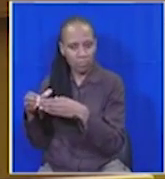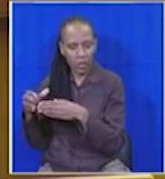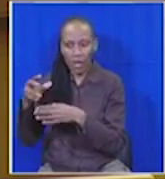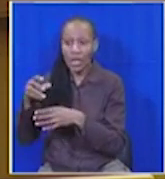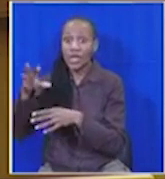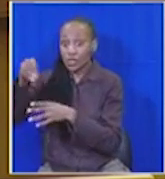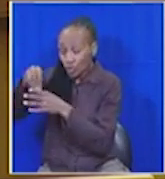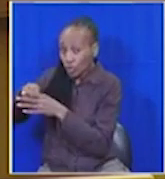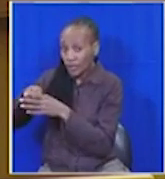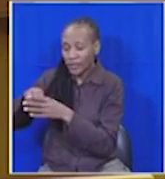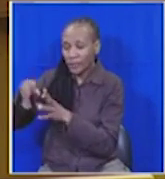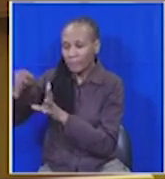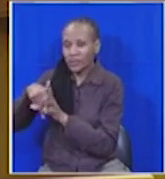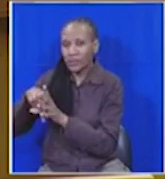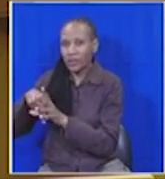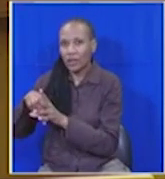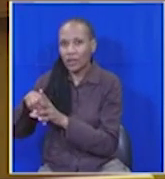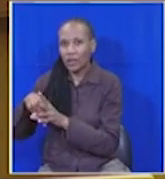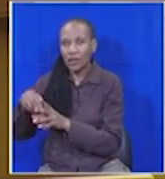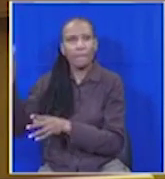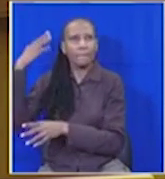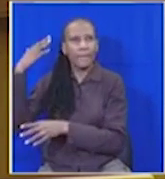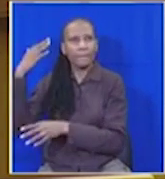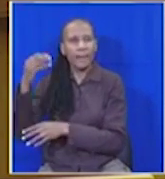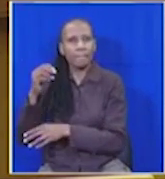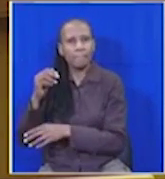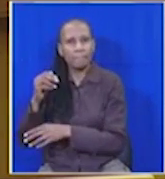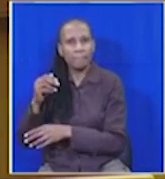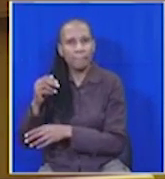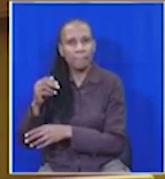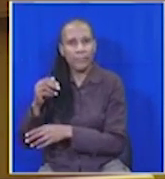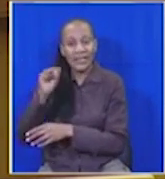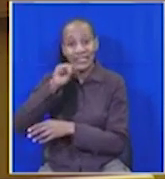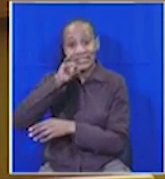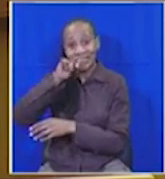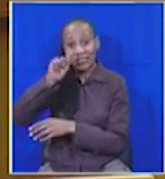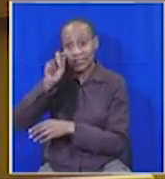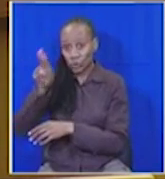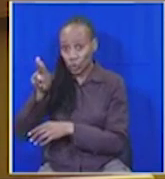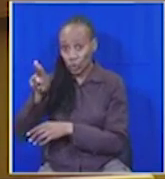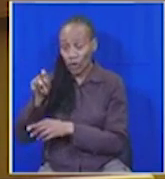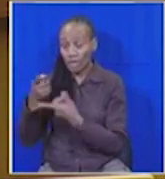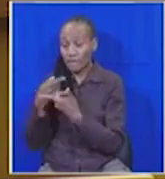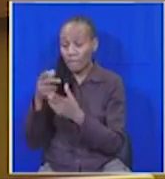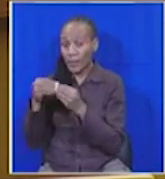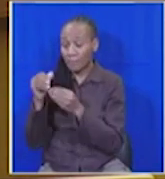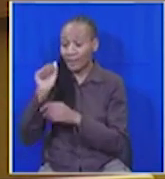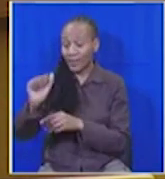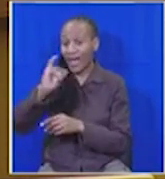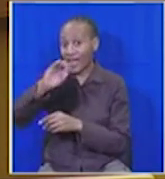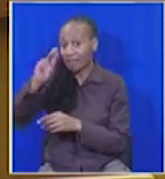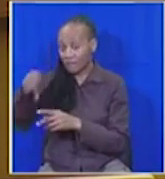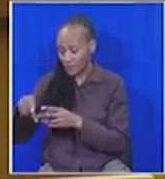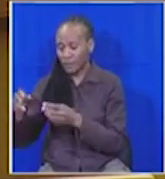of the previous Ms. Sybil Seaton, who was a Member of Parliament for the IFP, as well as Mr.